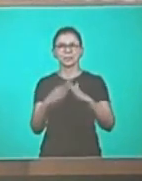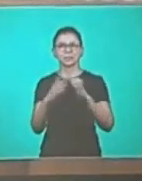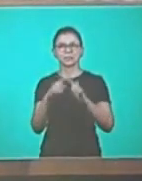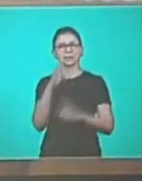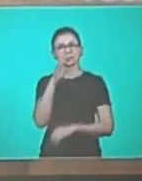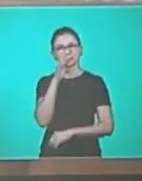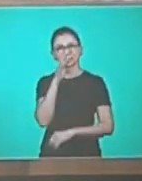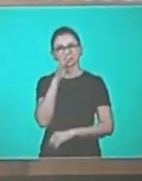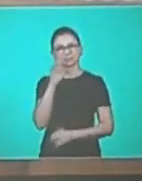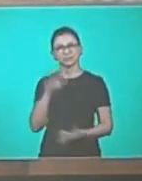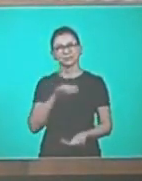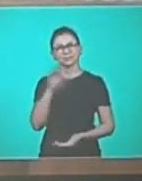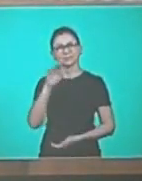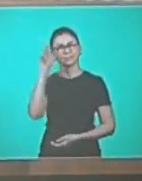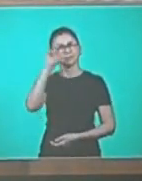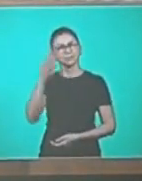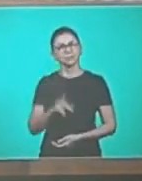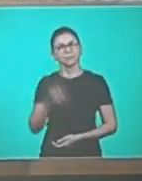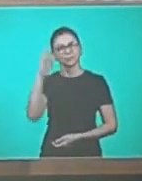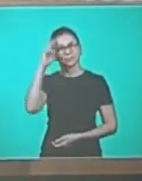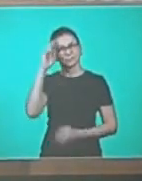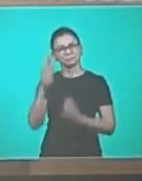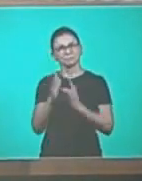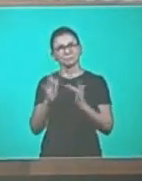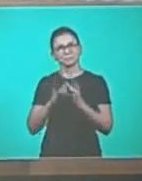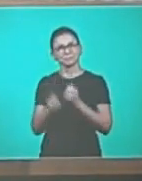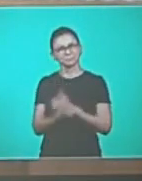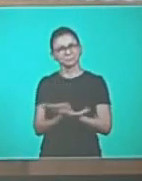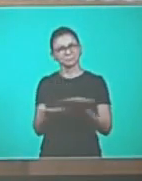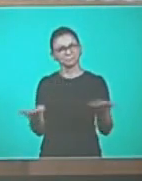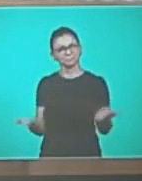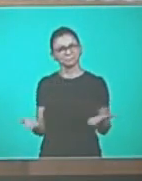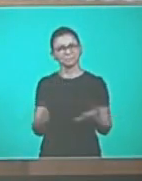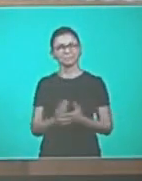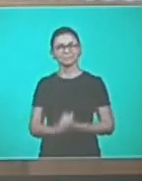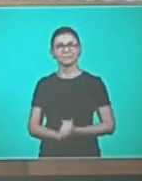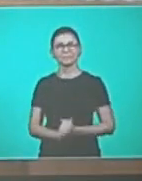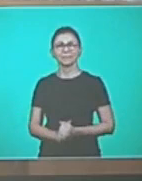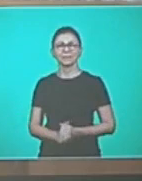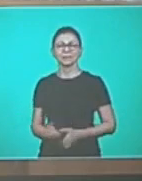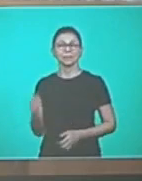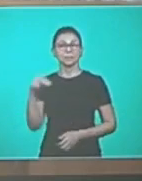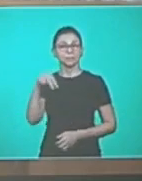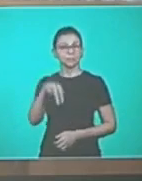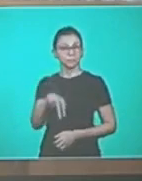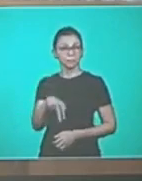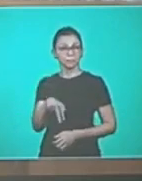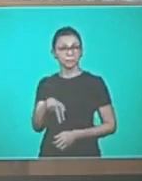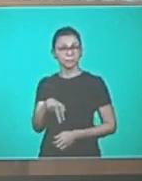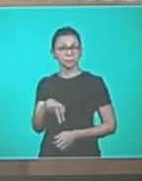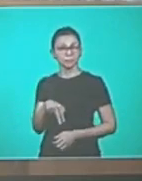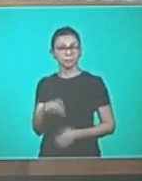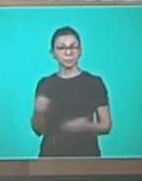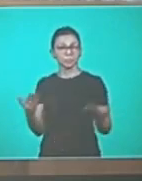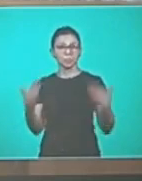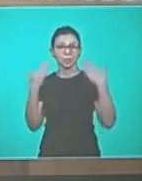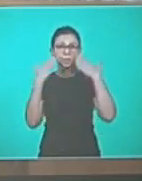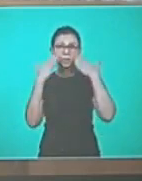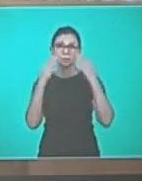We'd like to greet everyone receiving this transmission with the peace of the Lord Jesus. We are here